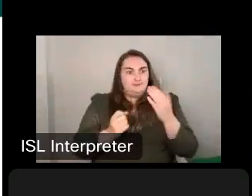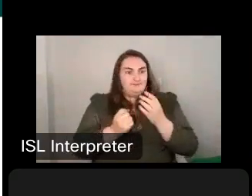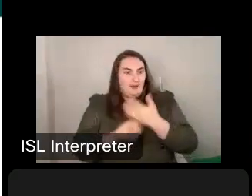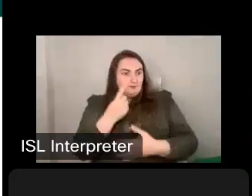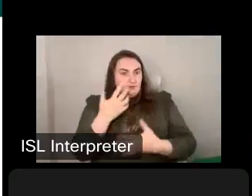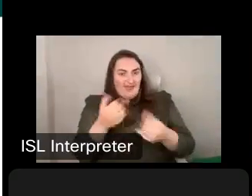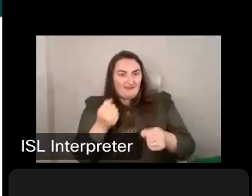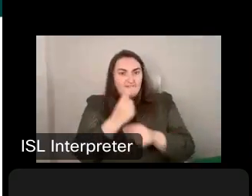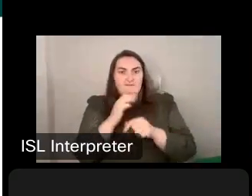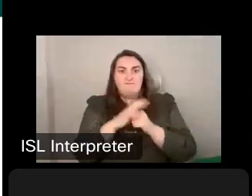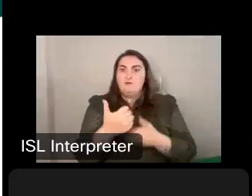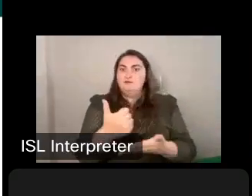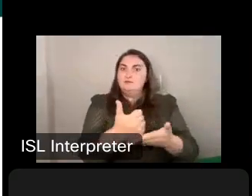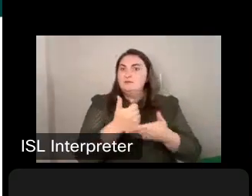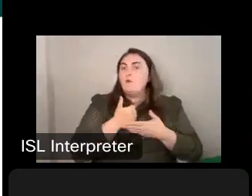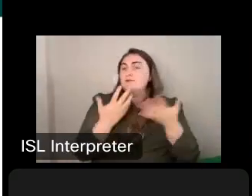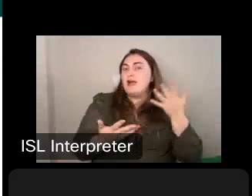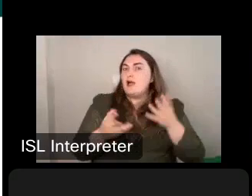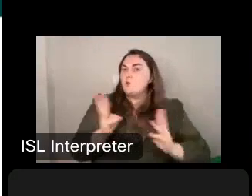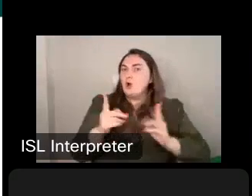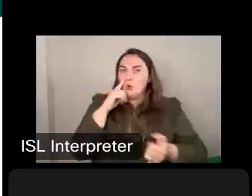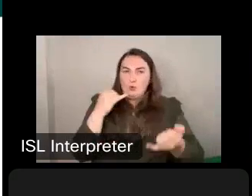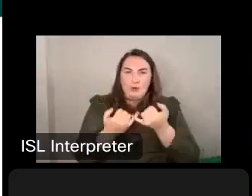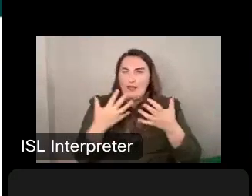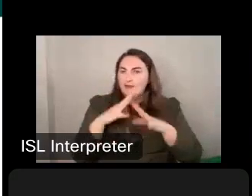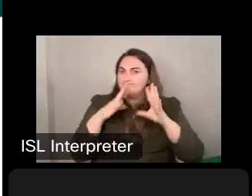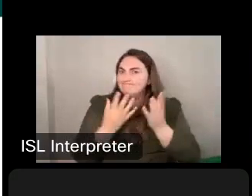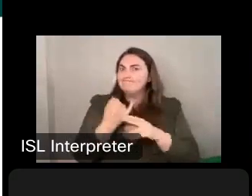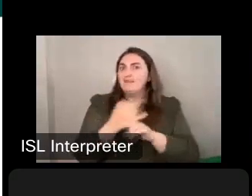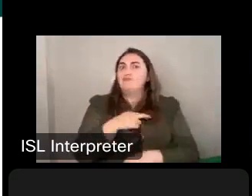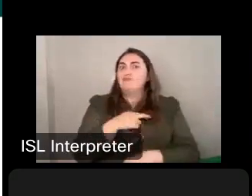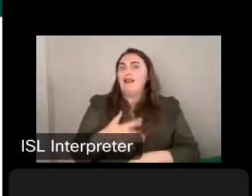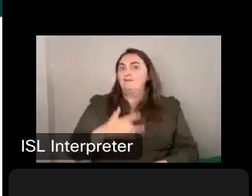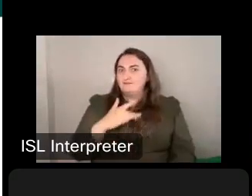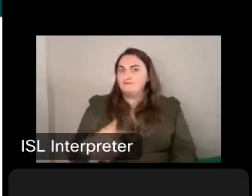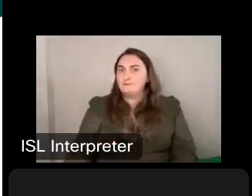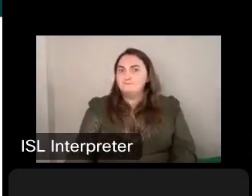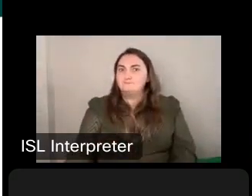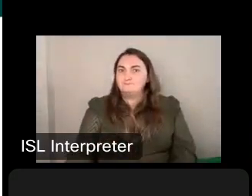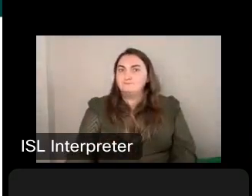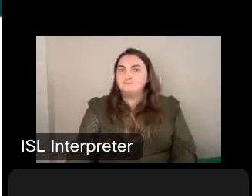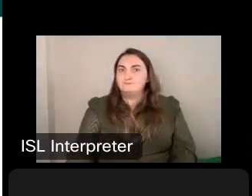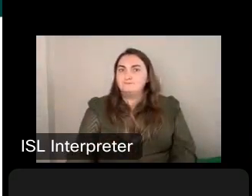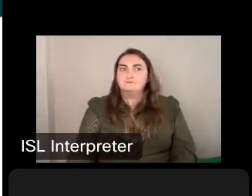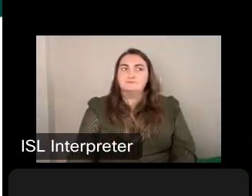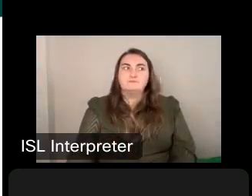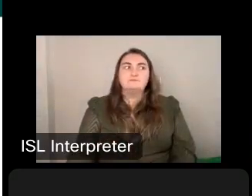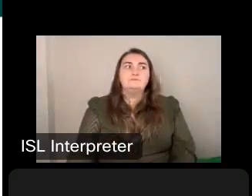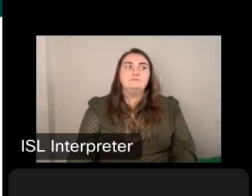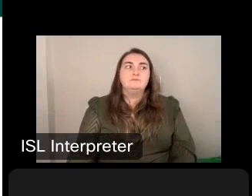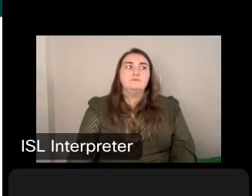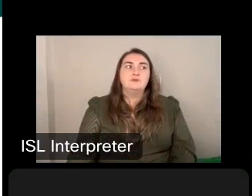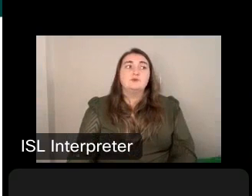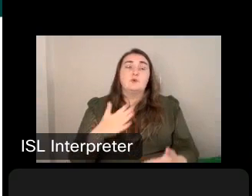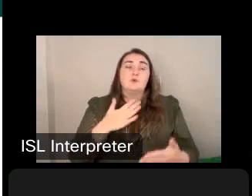have those supports and how that might work, what it will look like in reality. Just to give you some background on the Assist